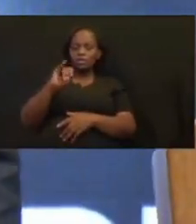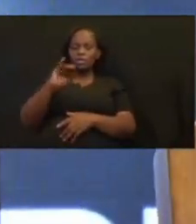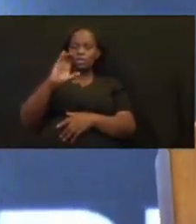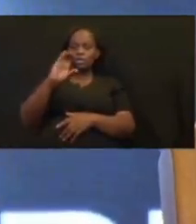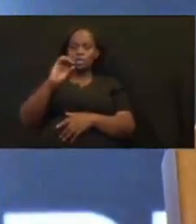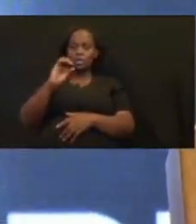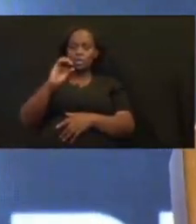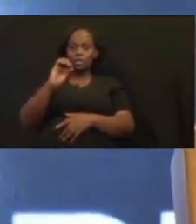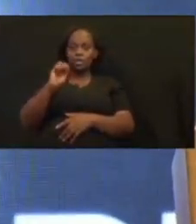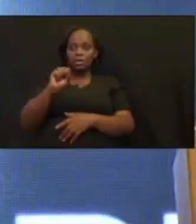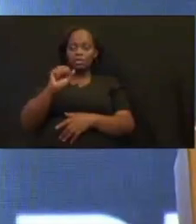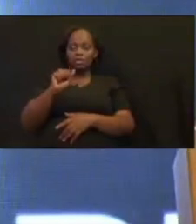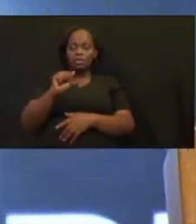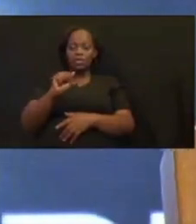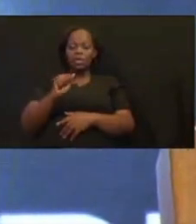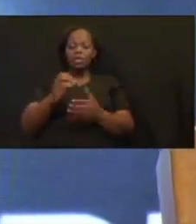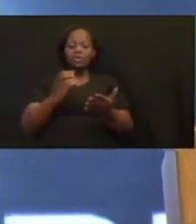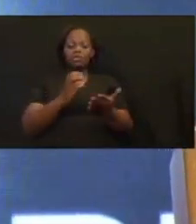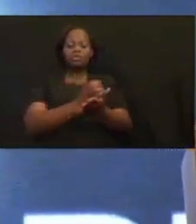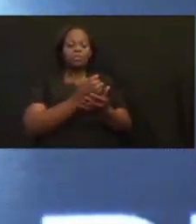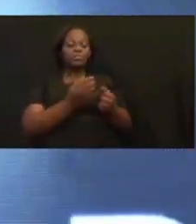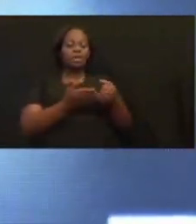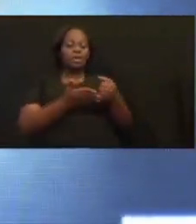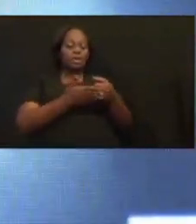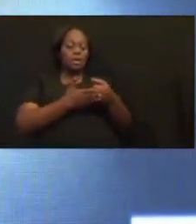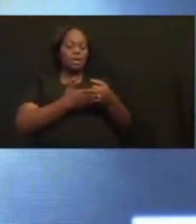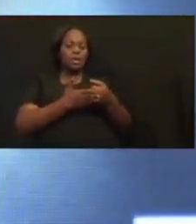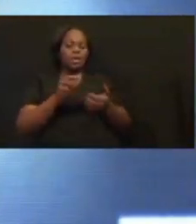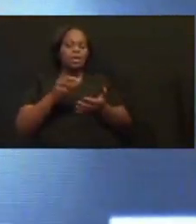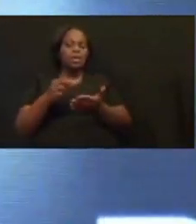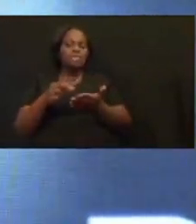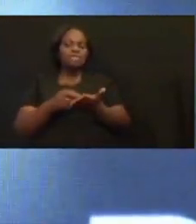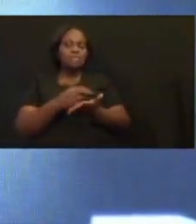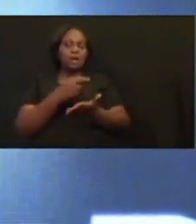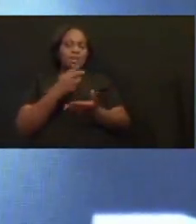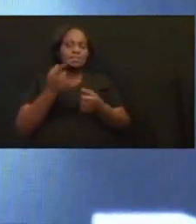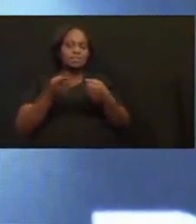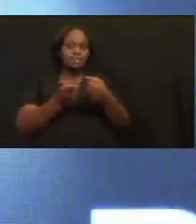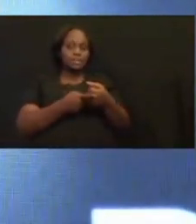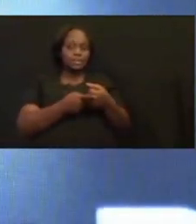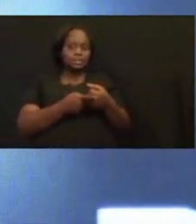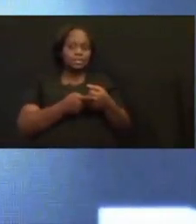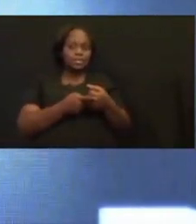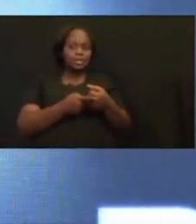us. Leviticus chapter 9 and verse 6.